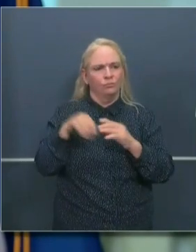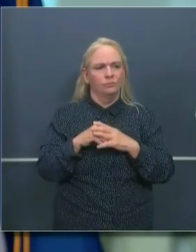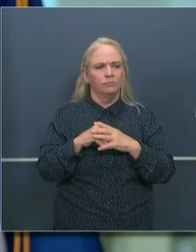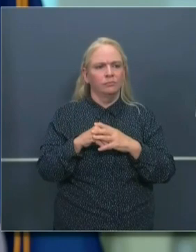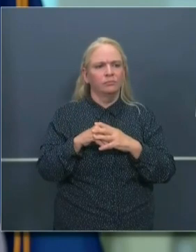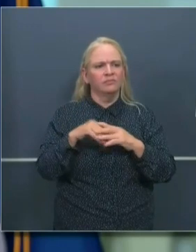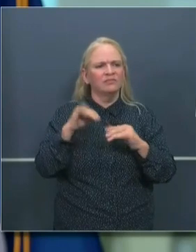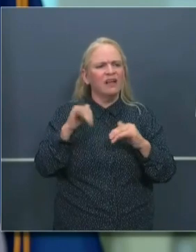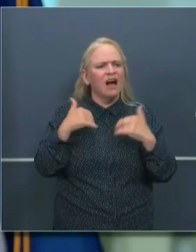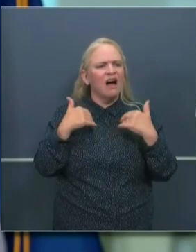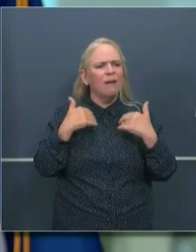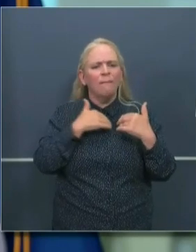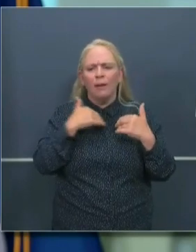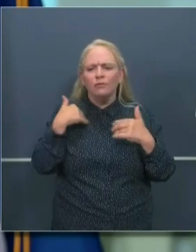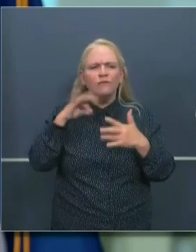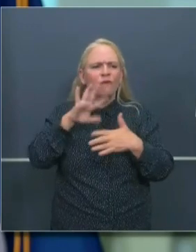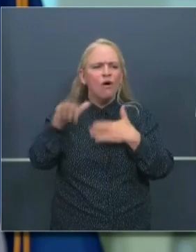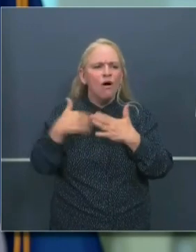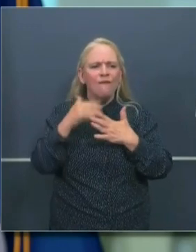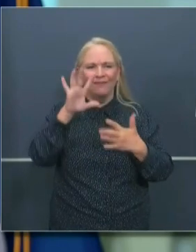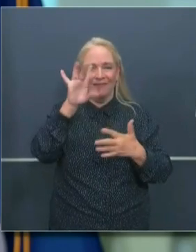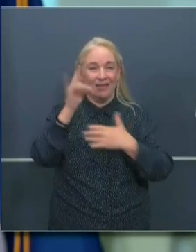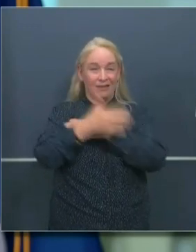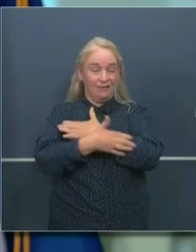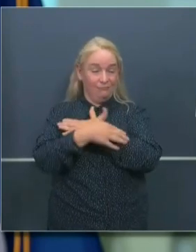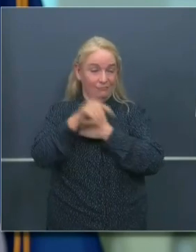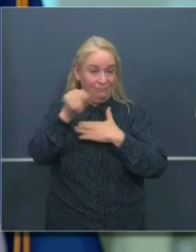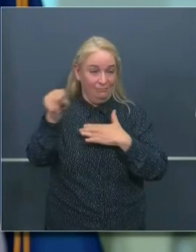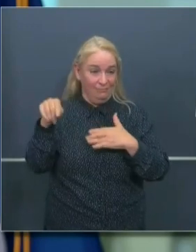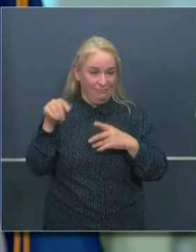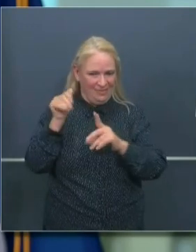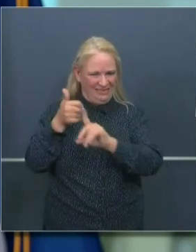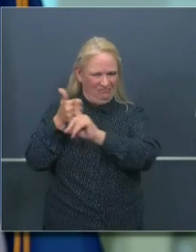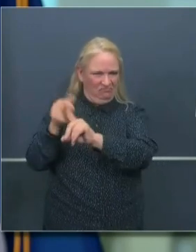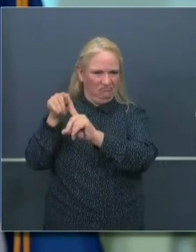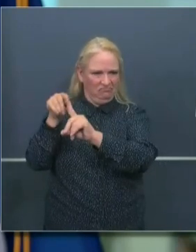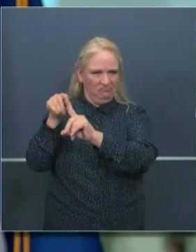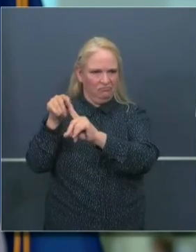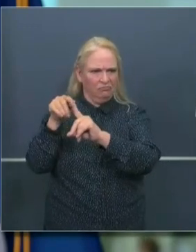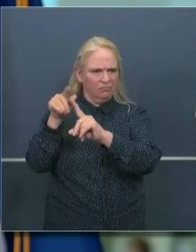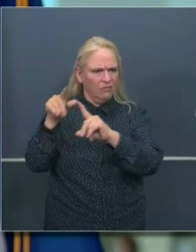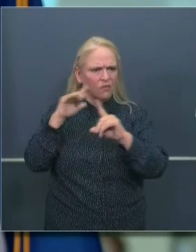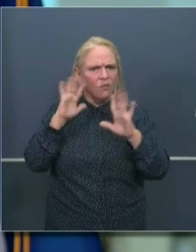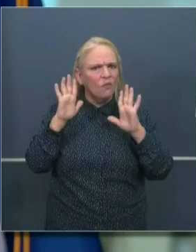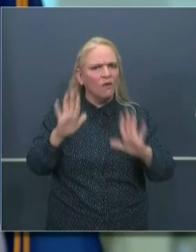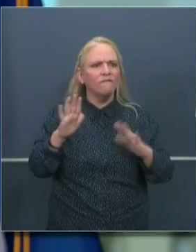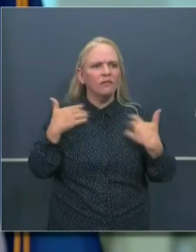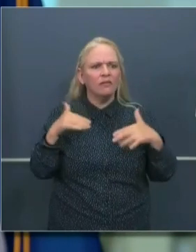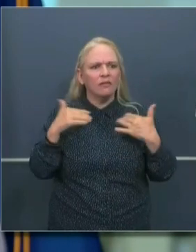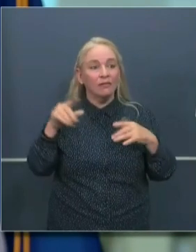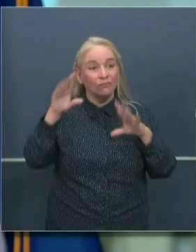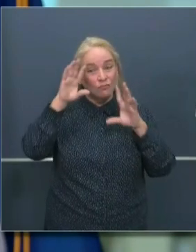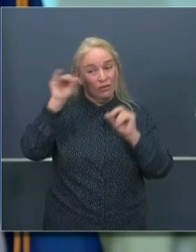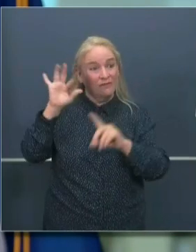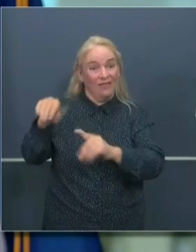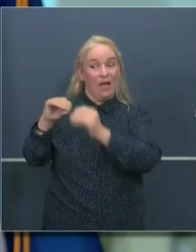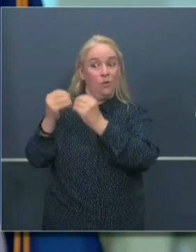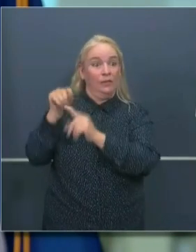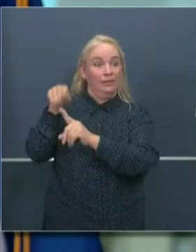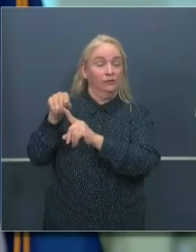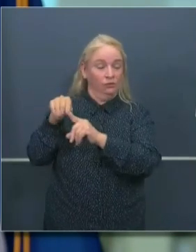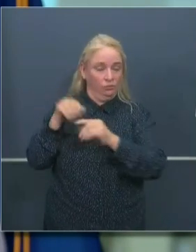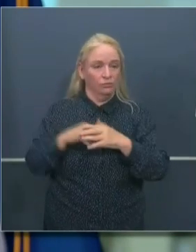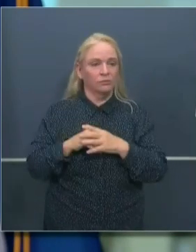California. They have an outstanding leader, Graham, who, and a wonderful president of their organization,